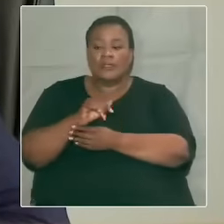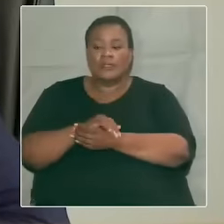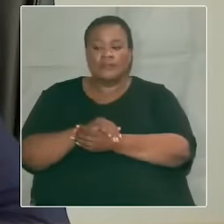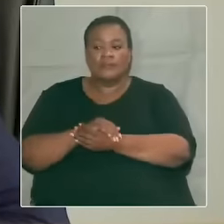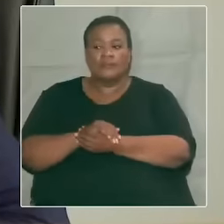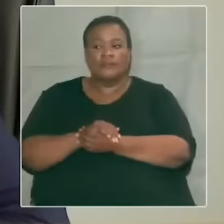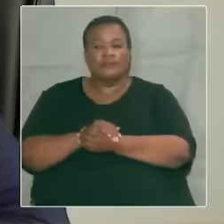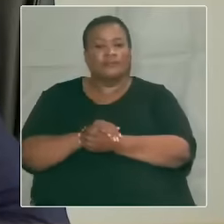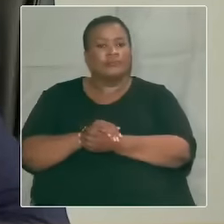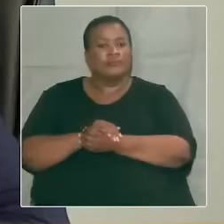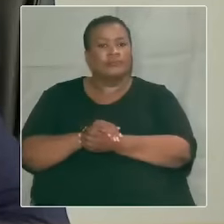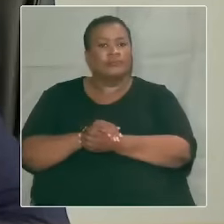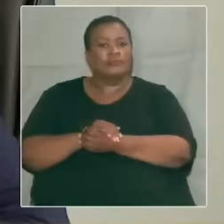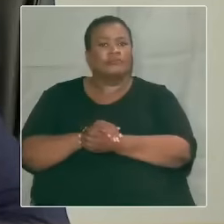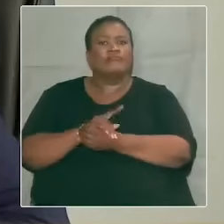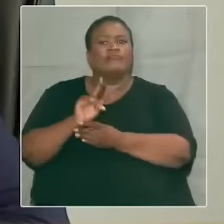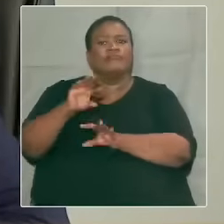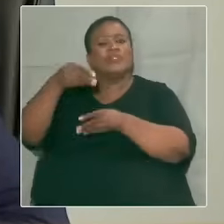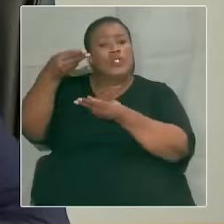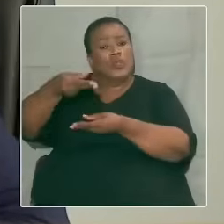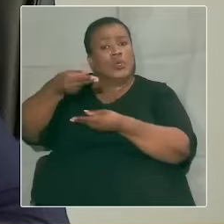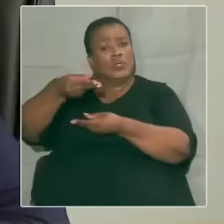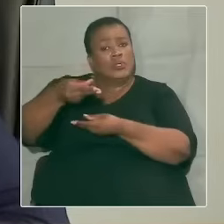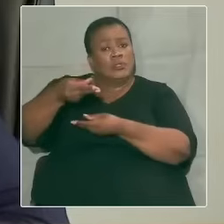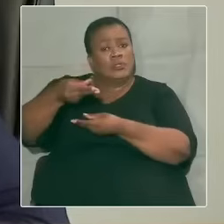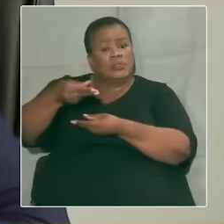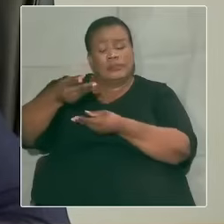the dockets of